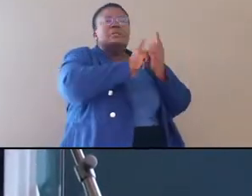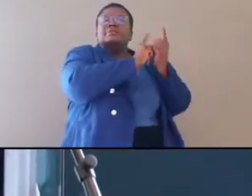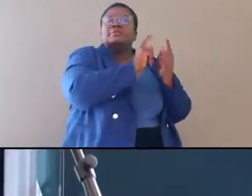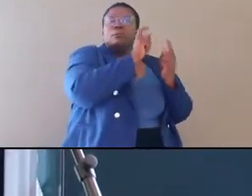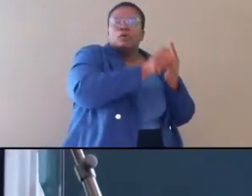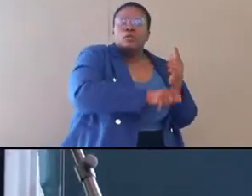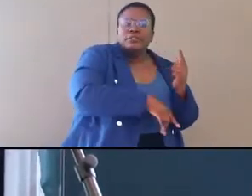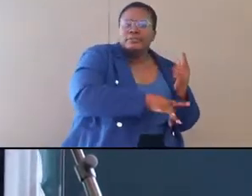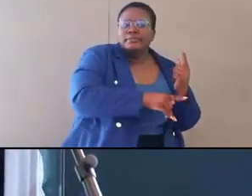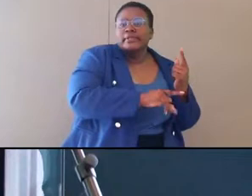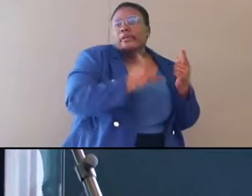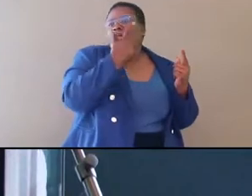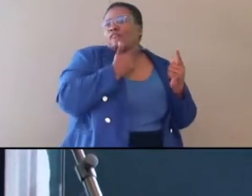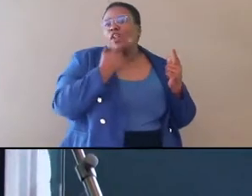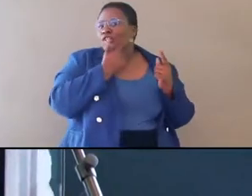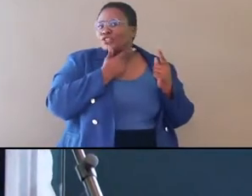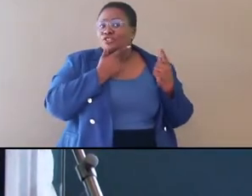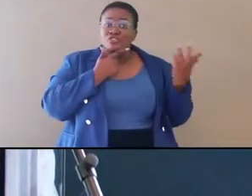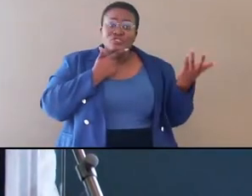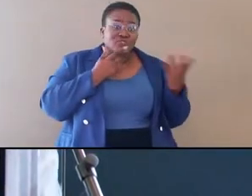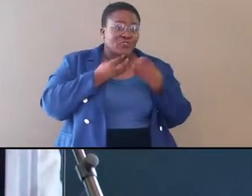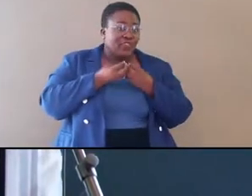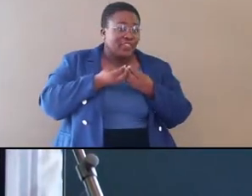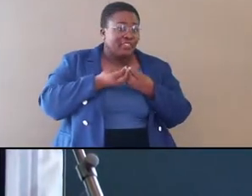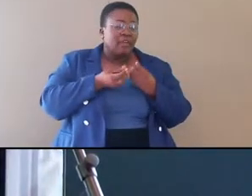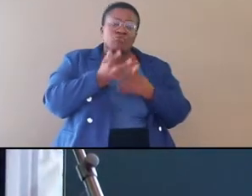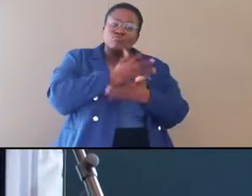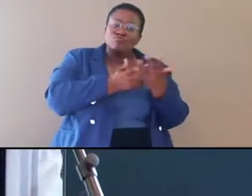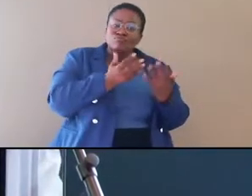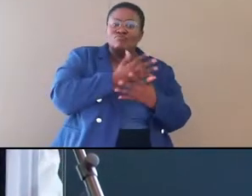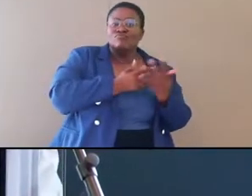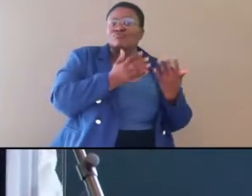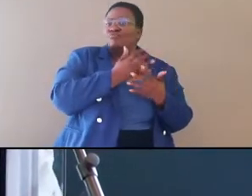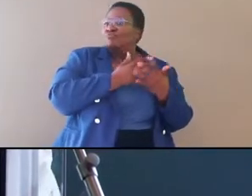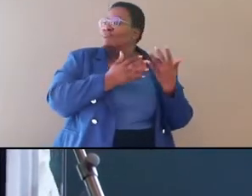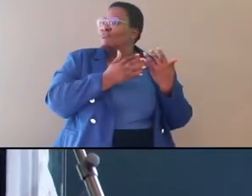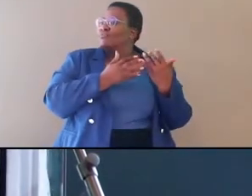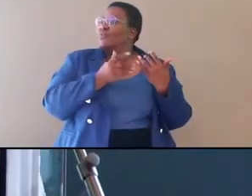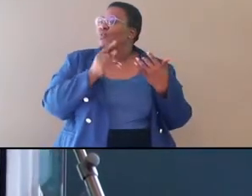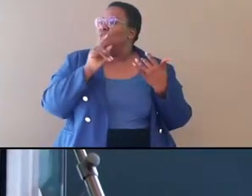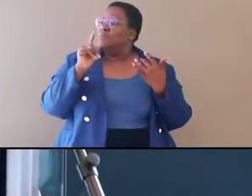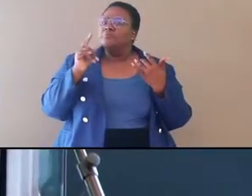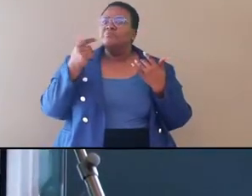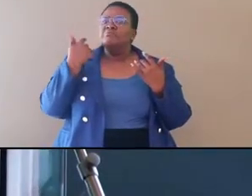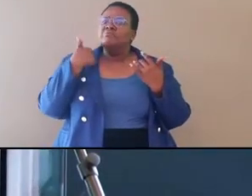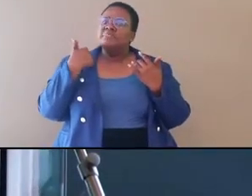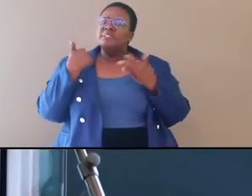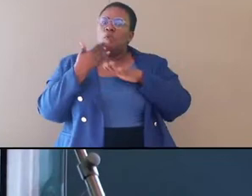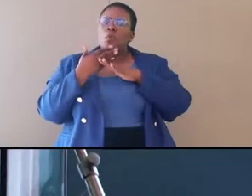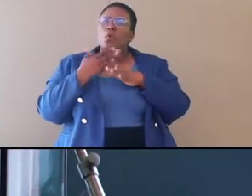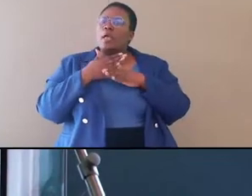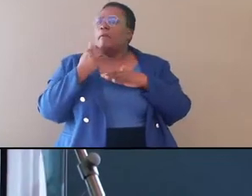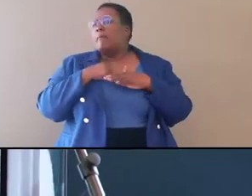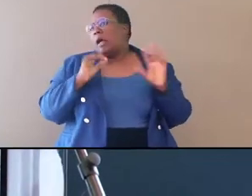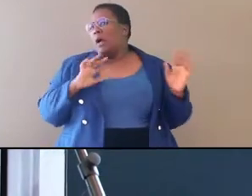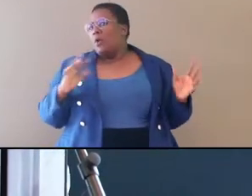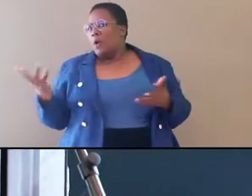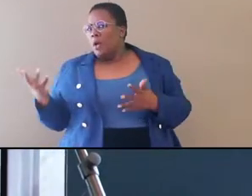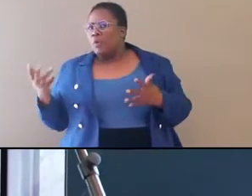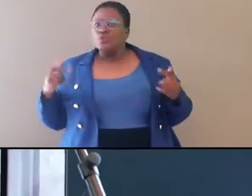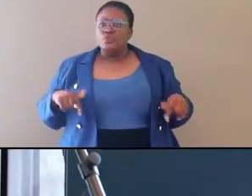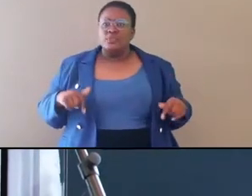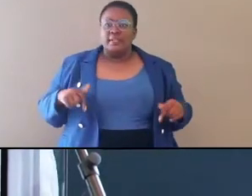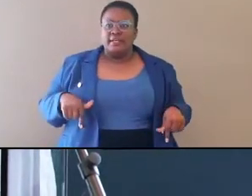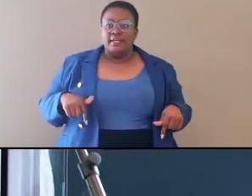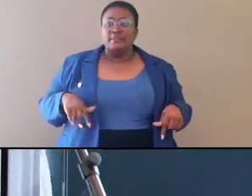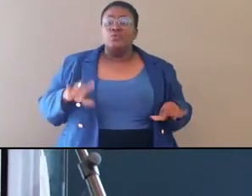go and have lunch with them, and engage with them about how you are going to write me for the work that I have done today. So,